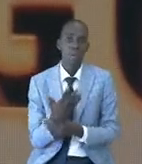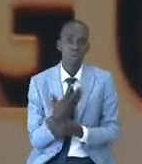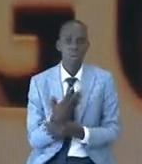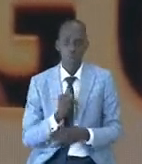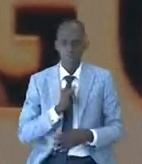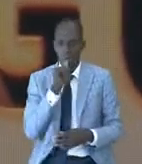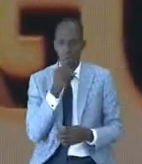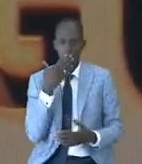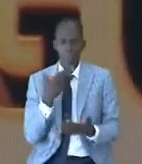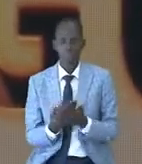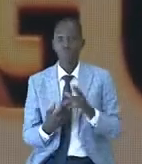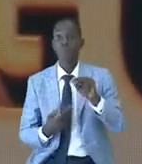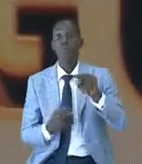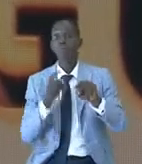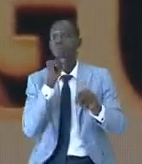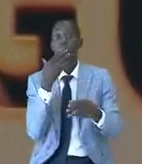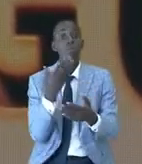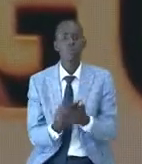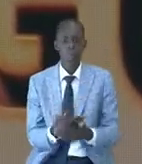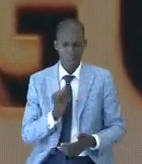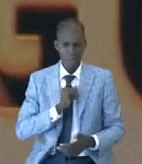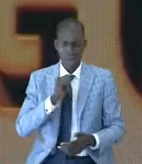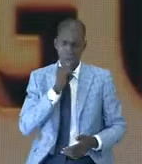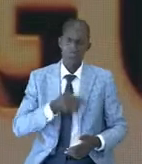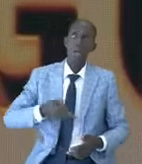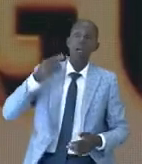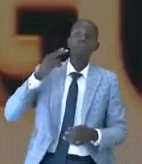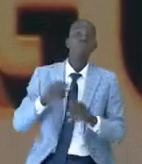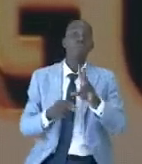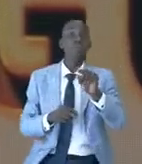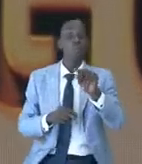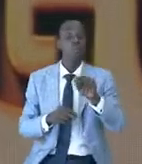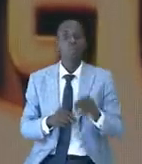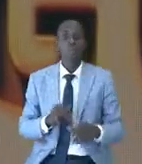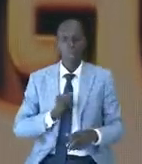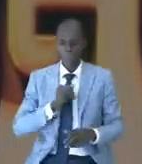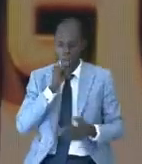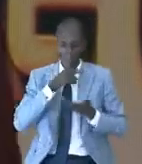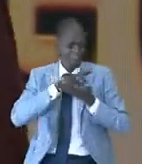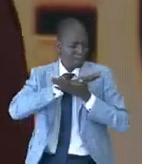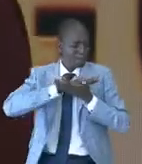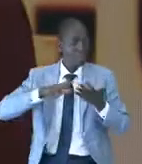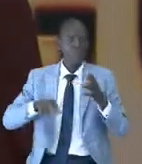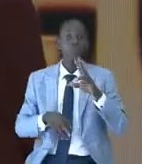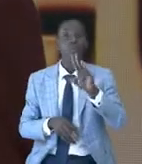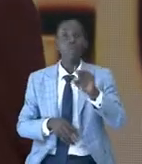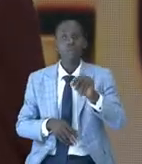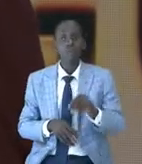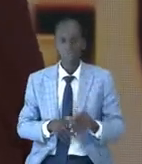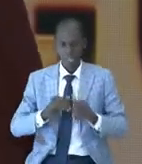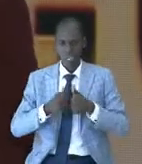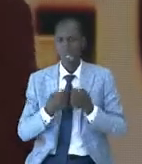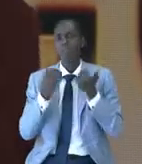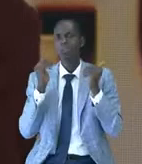good. No, you are not. I'm high. No, you are not. I'm righteous. No, you are not. How can I be